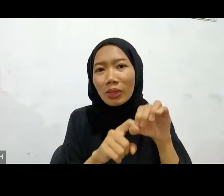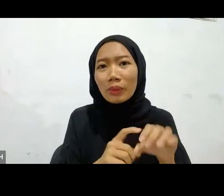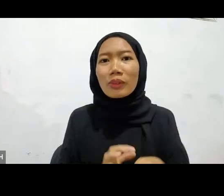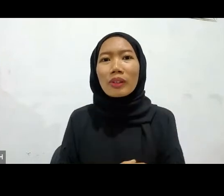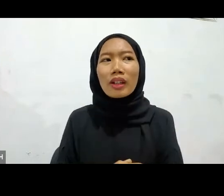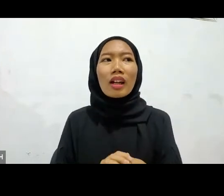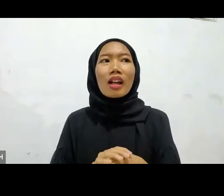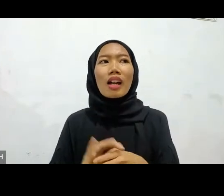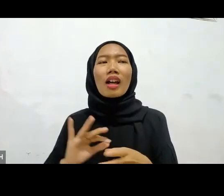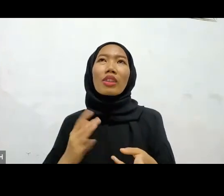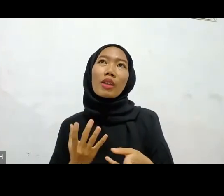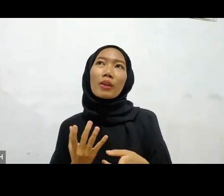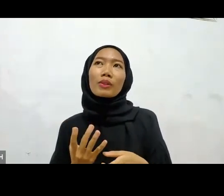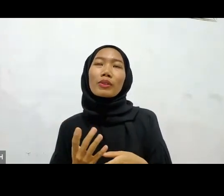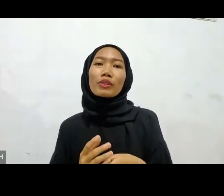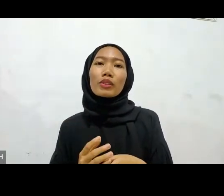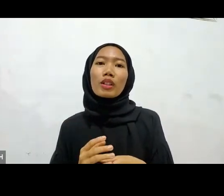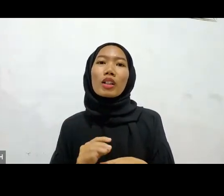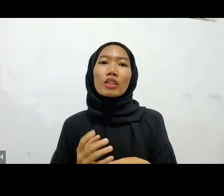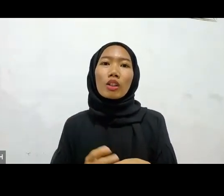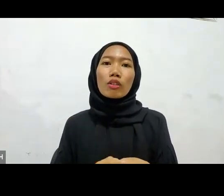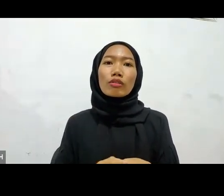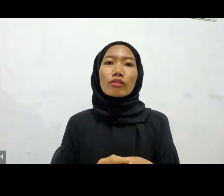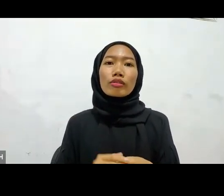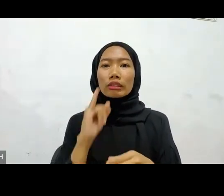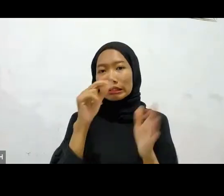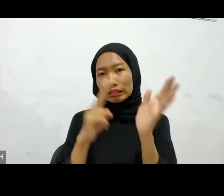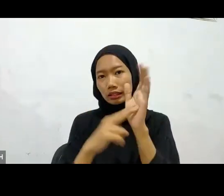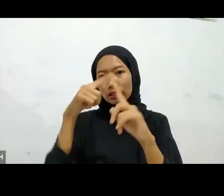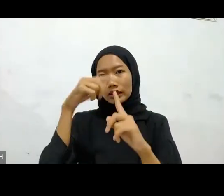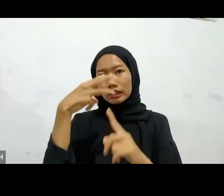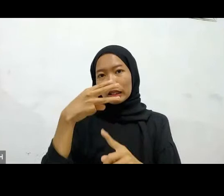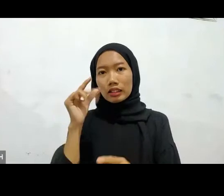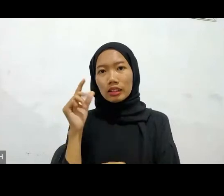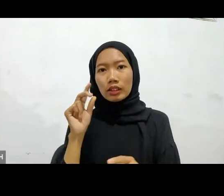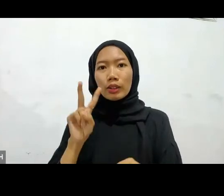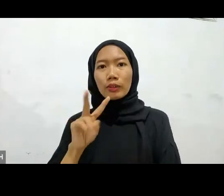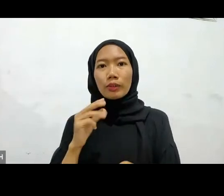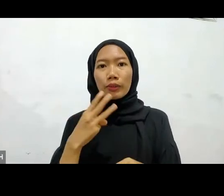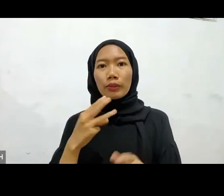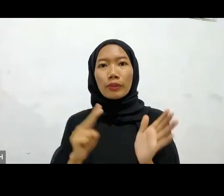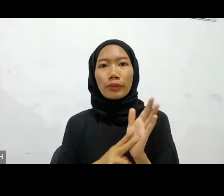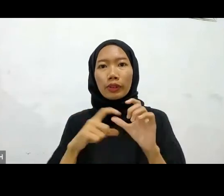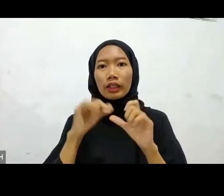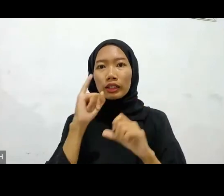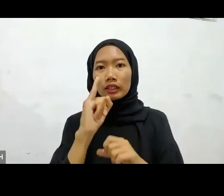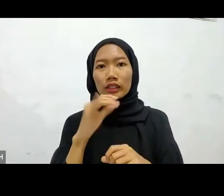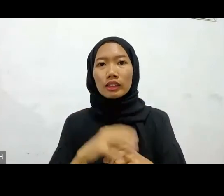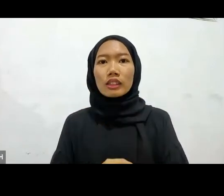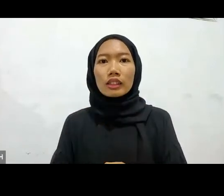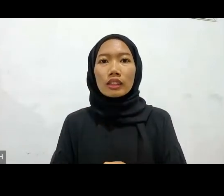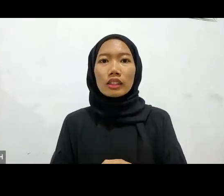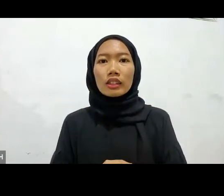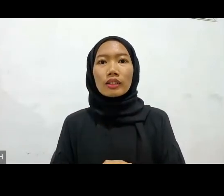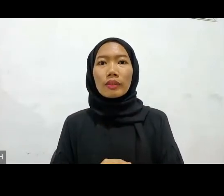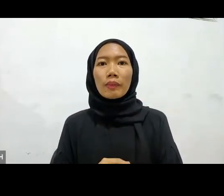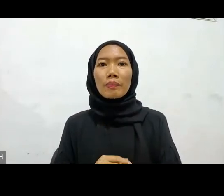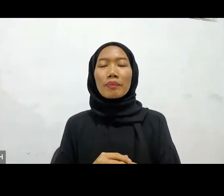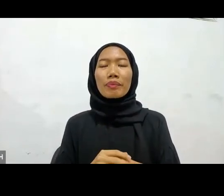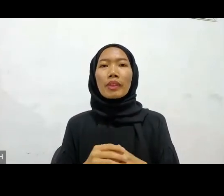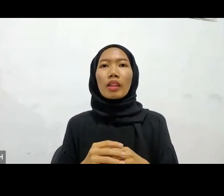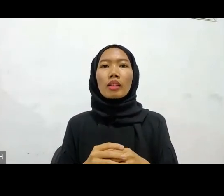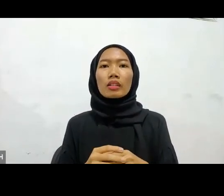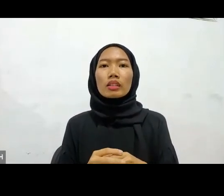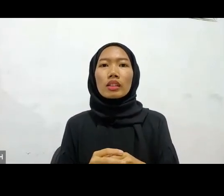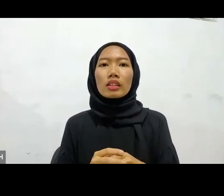for an intervention, and you build confidence in the sector by proceeding on those pilot projects,